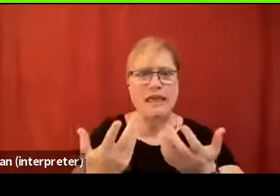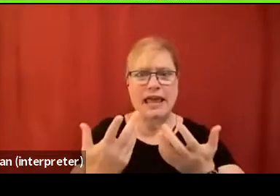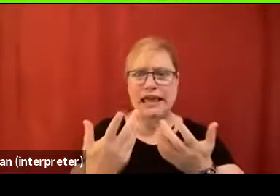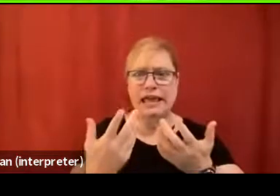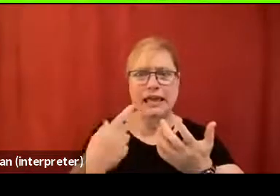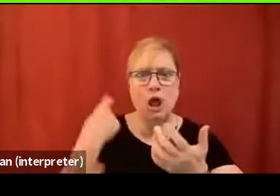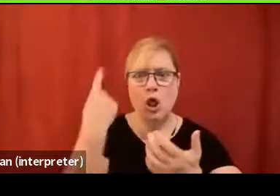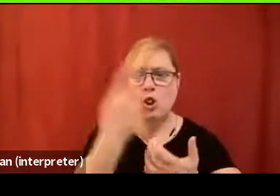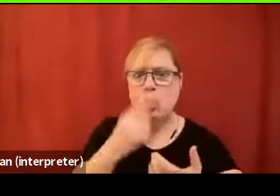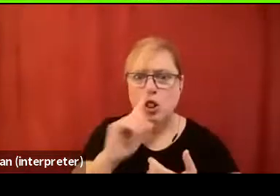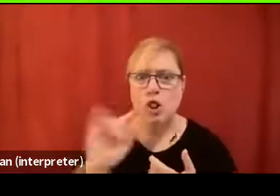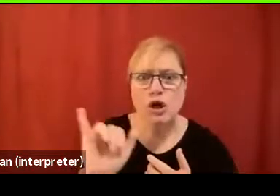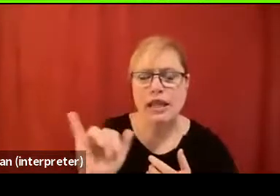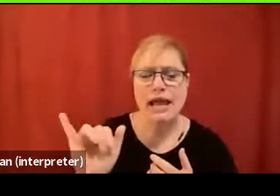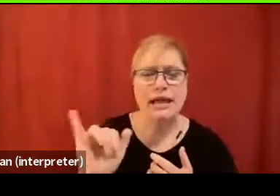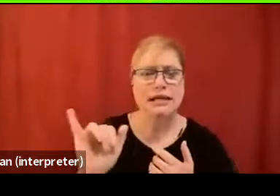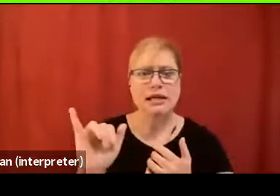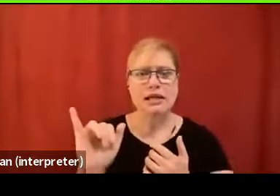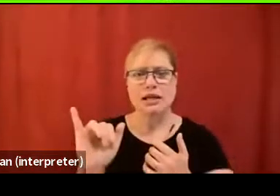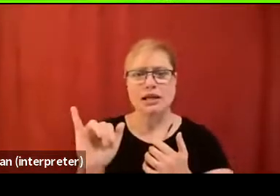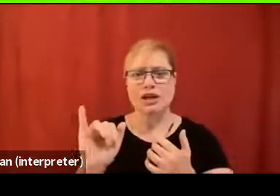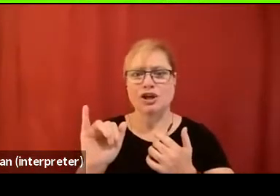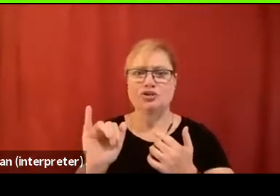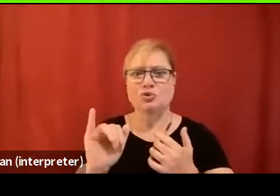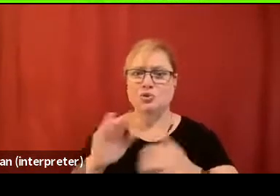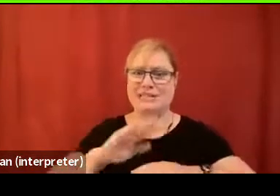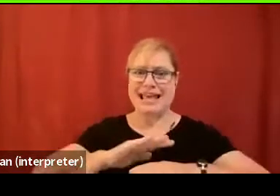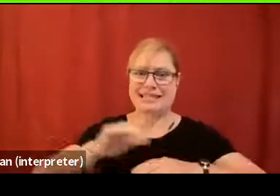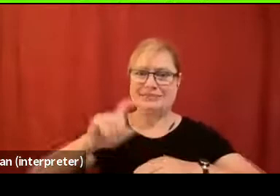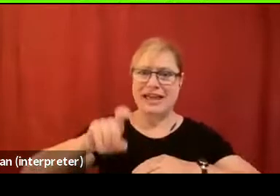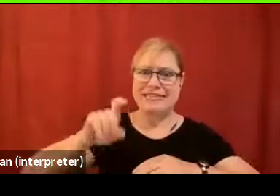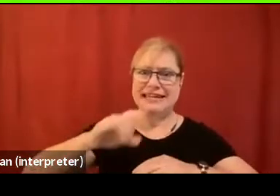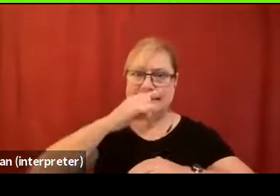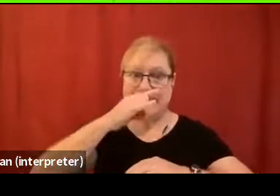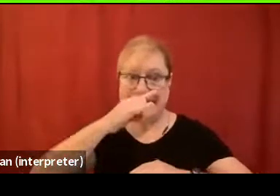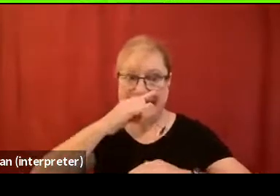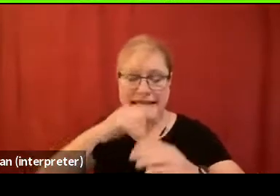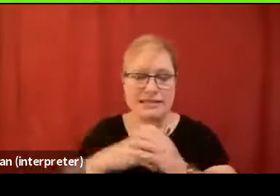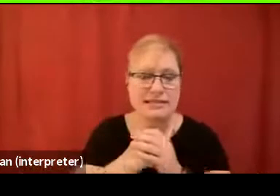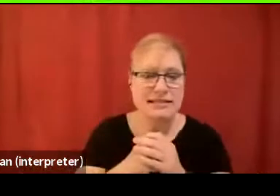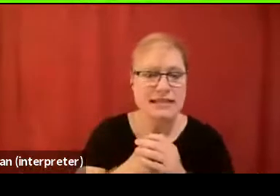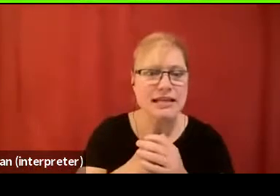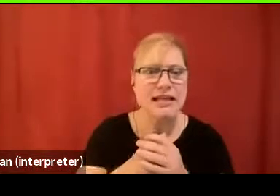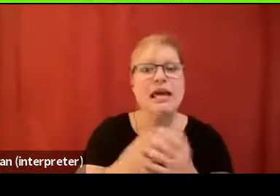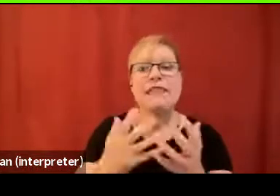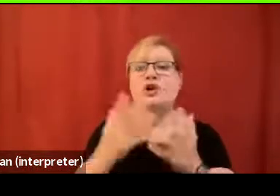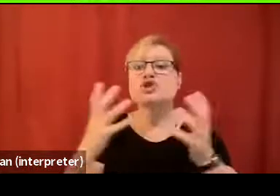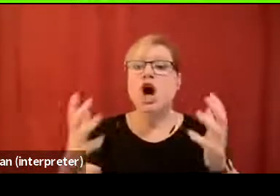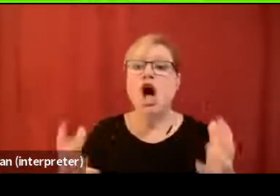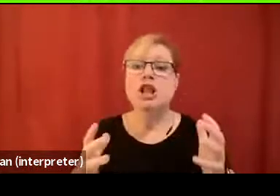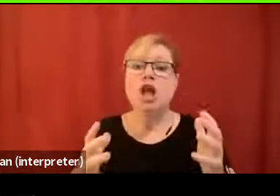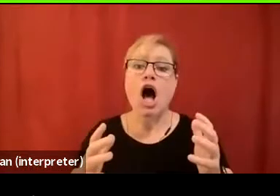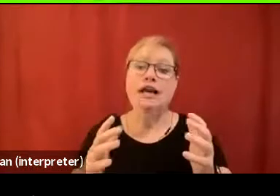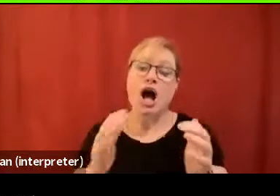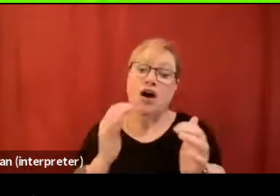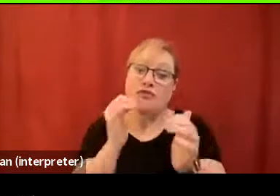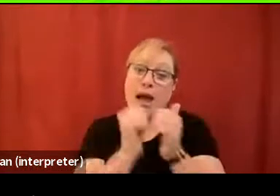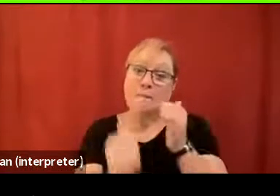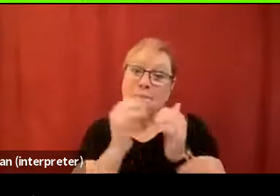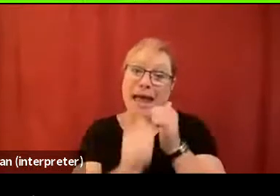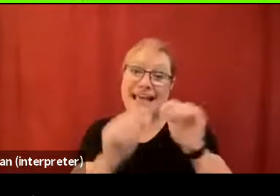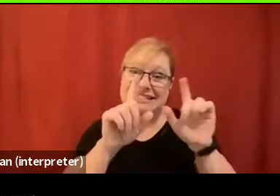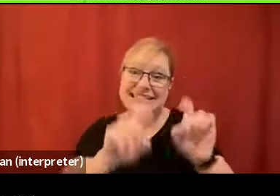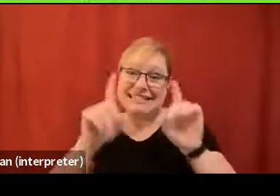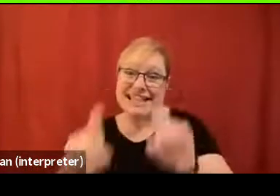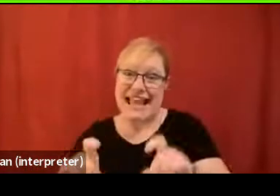needs? There are lots of sort of leaving school exams, you know, pass exams. You go from one